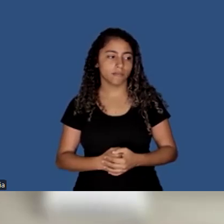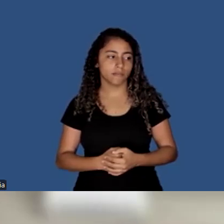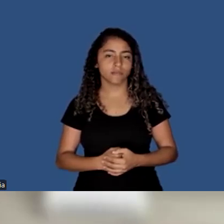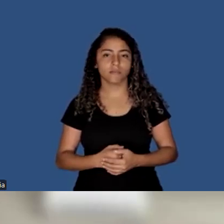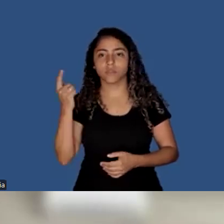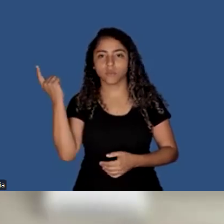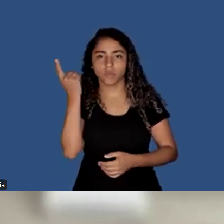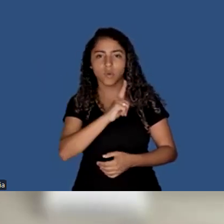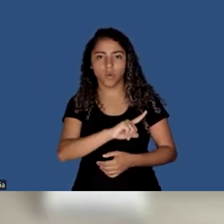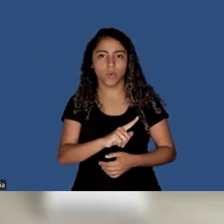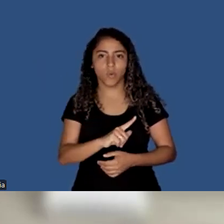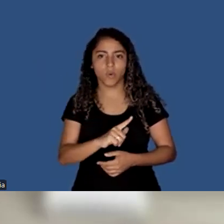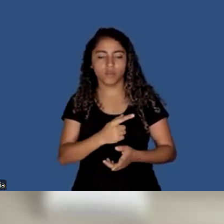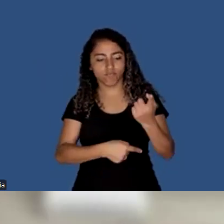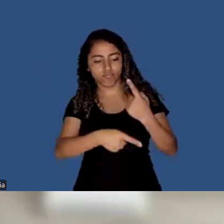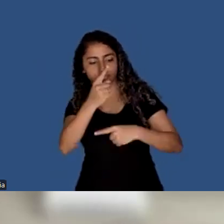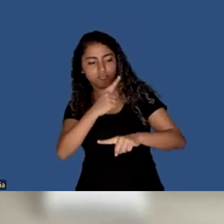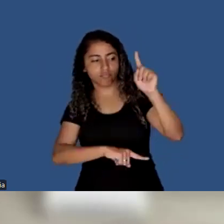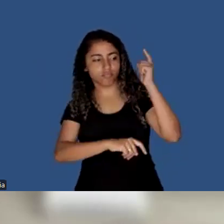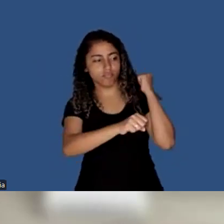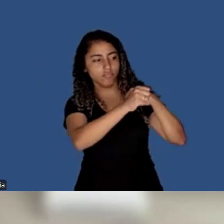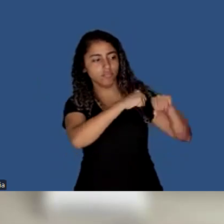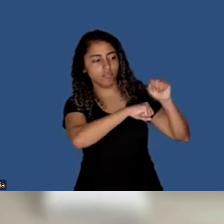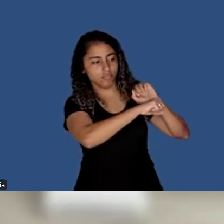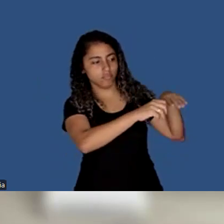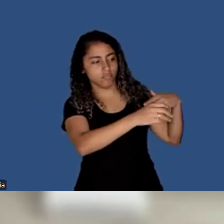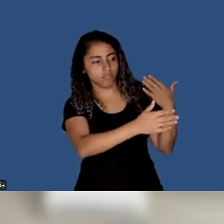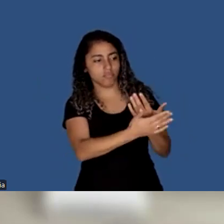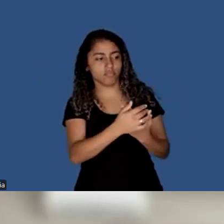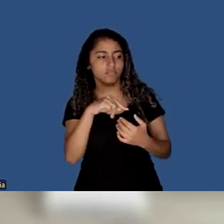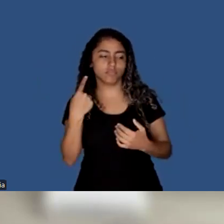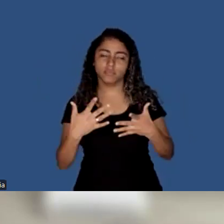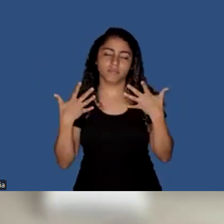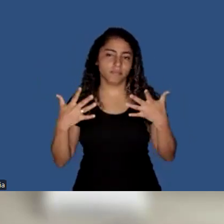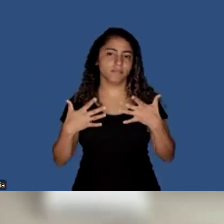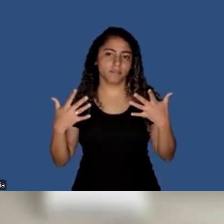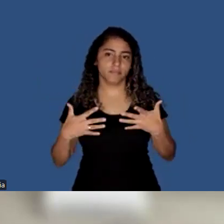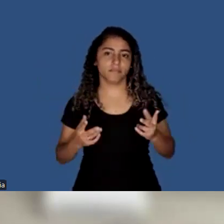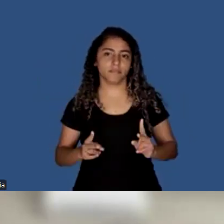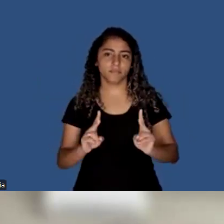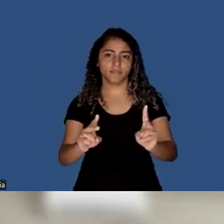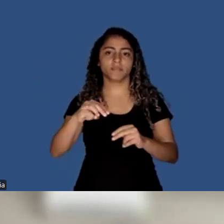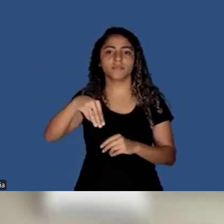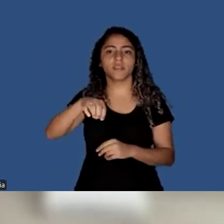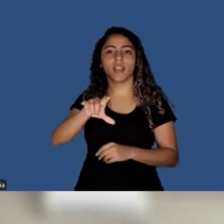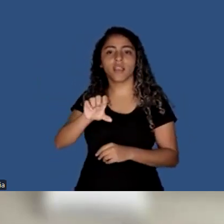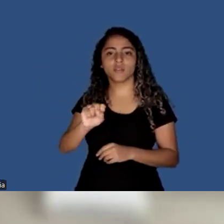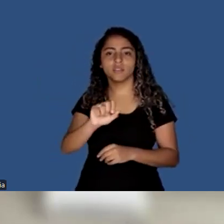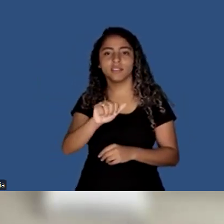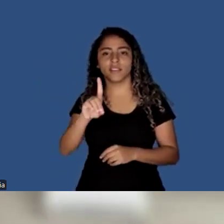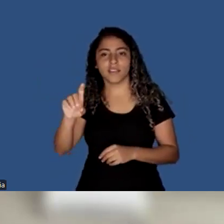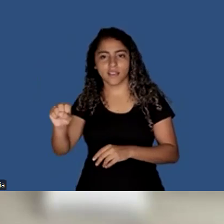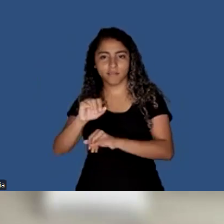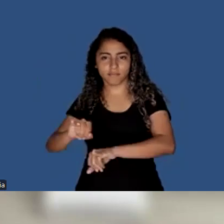So we've seen significant growth in the past few years, and we're going very excited with